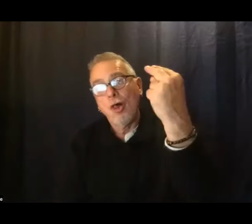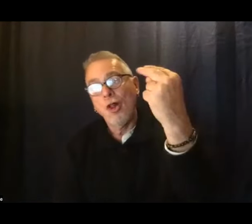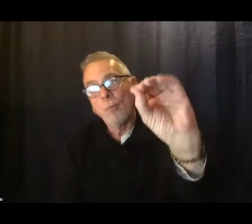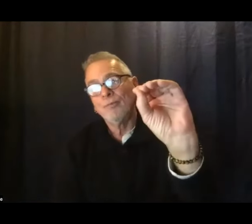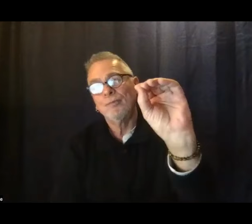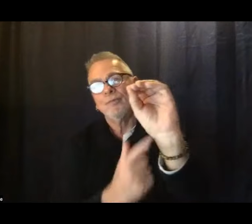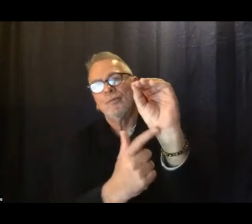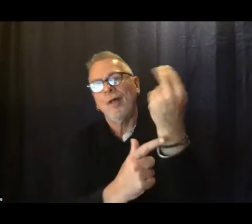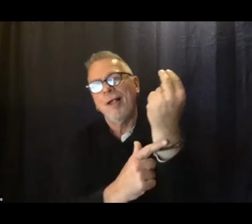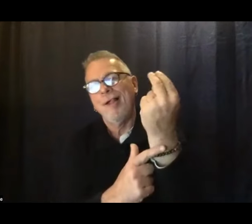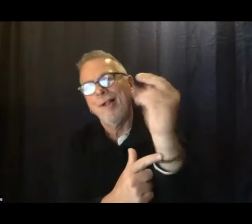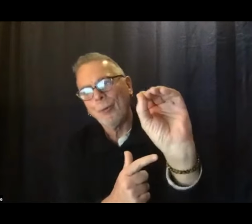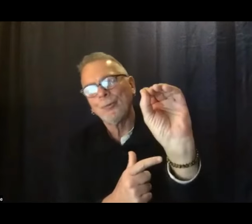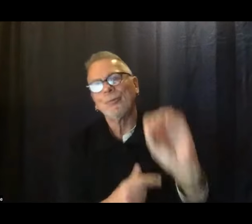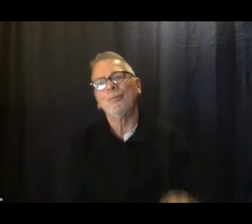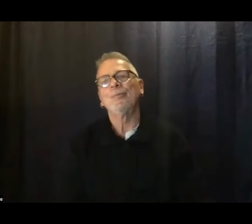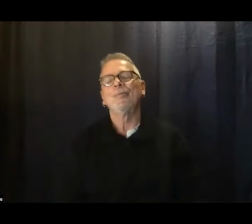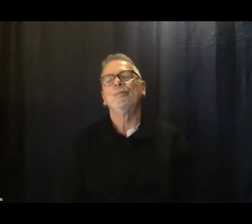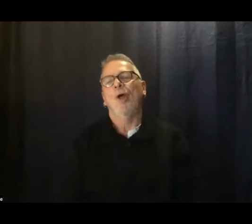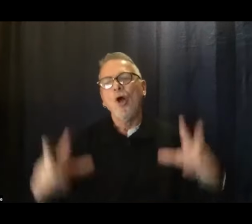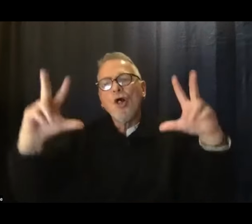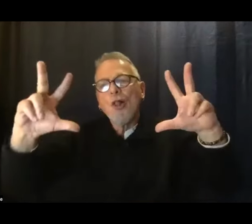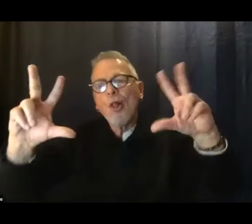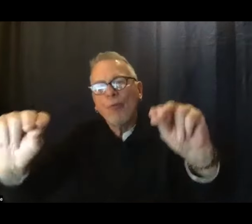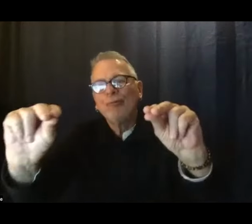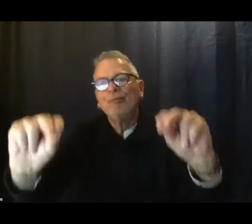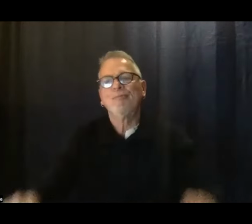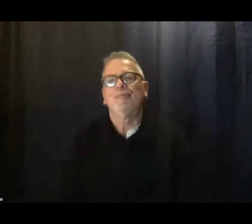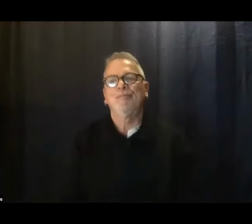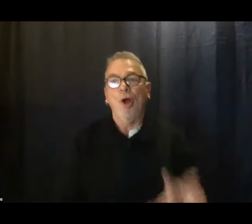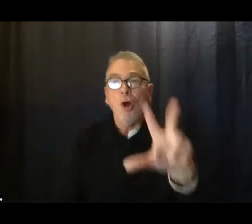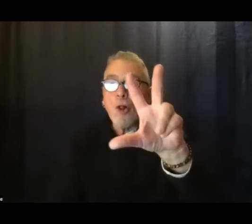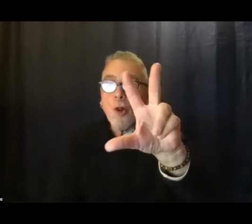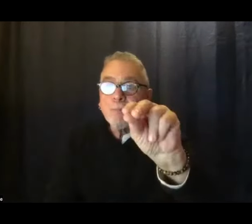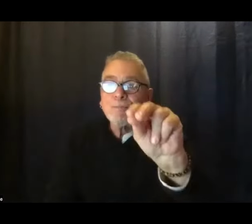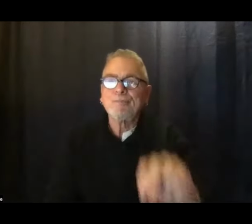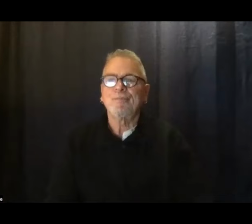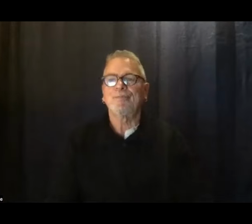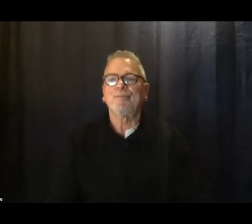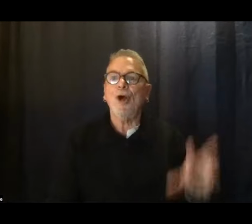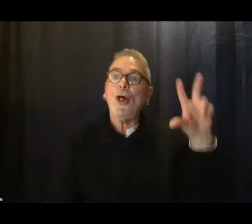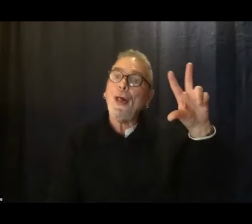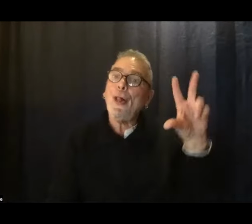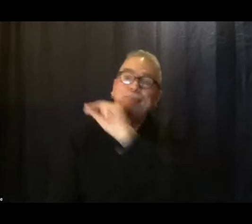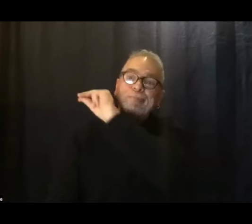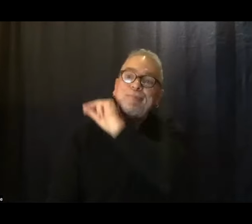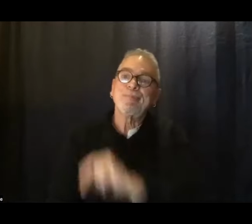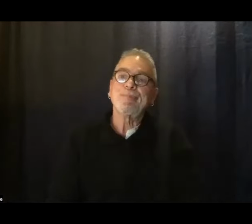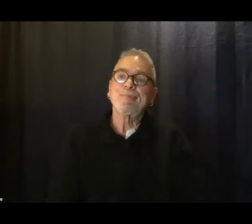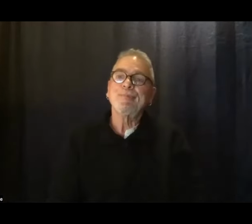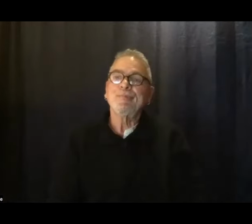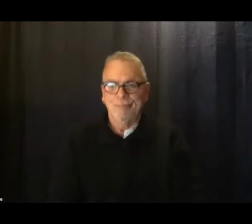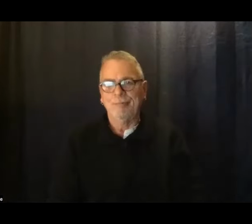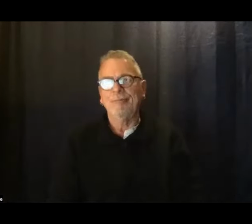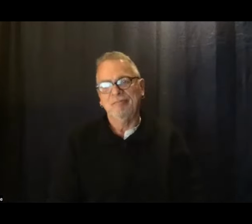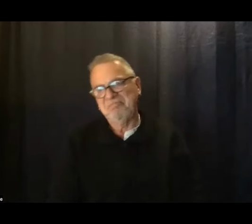same one. You've got this more emphatic no, a no with two hands, three to